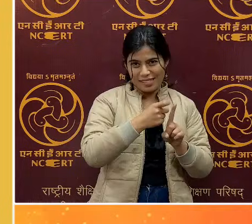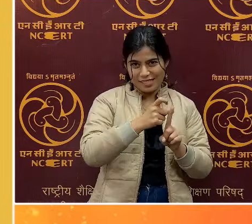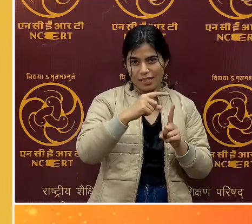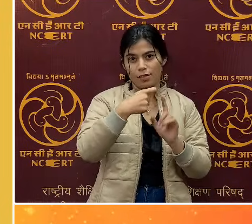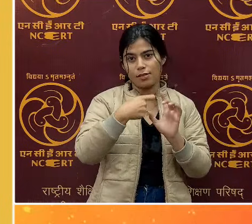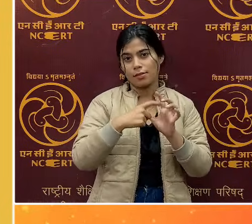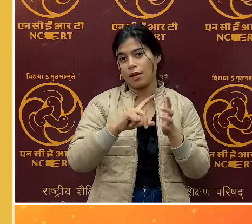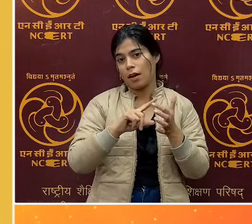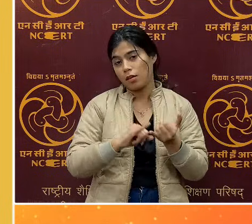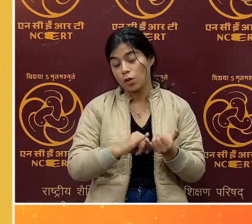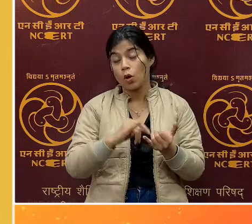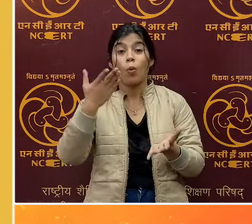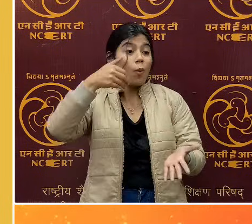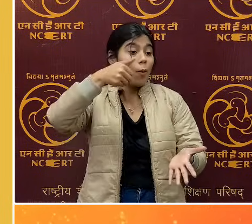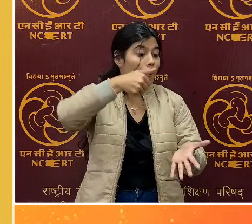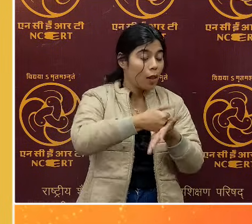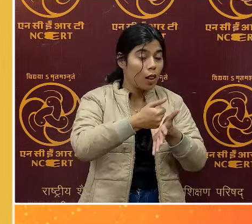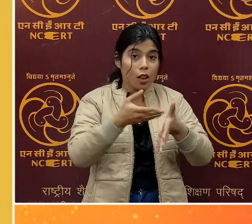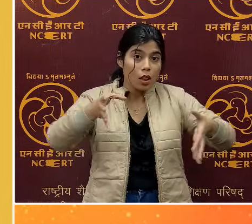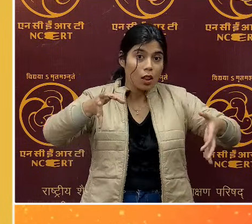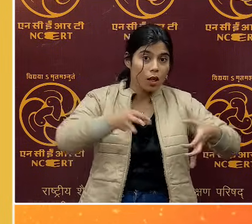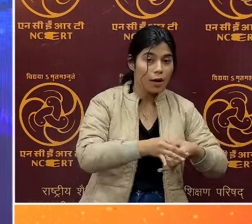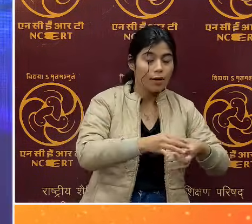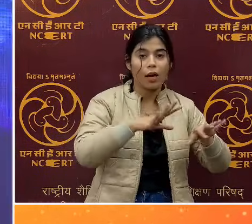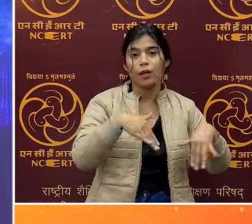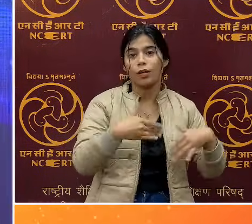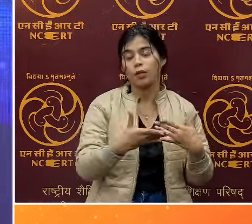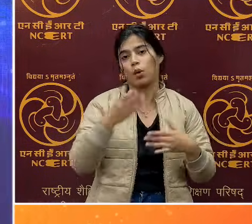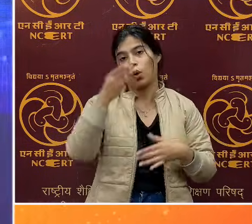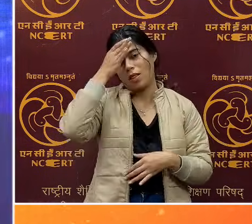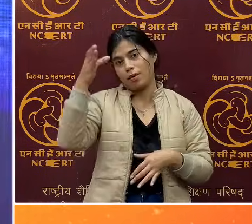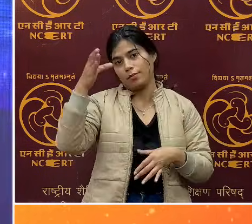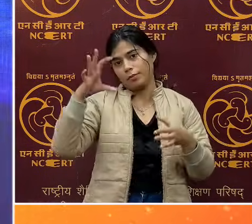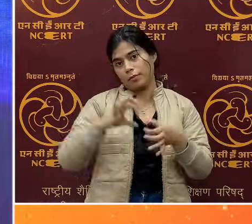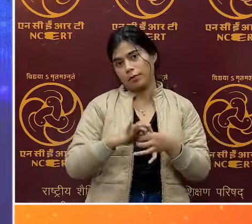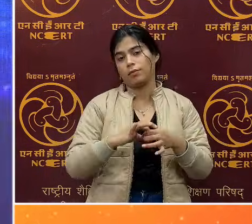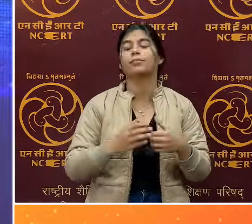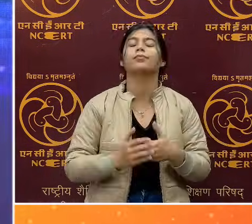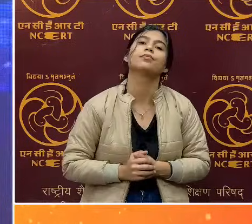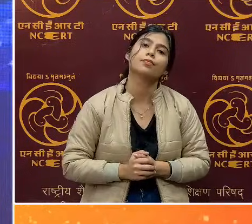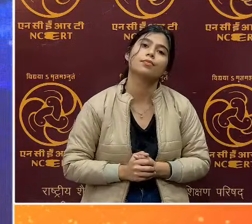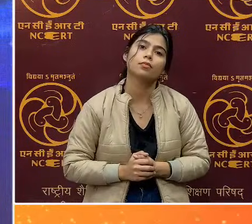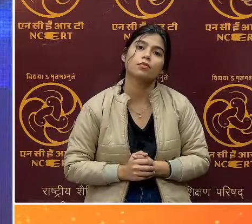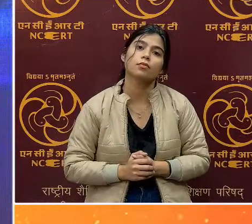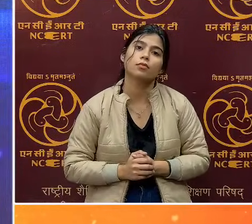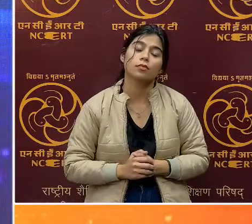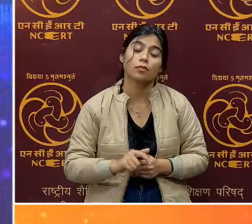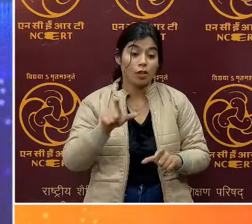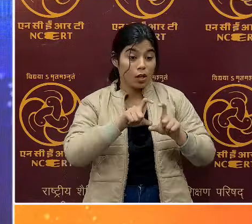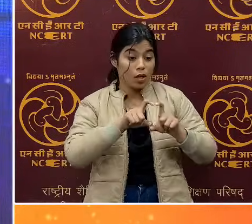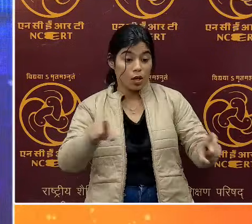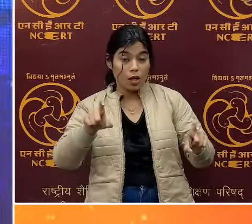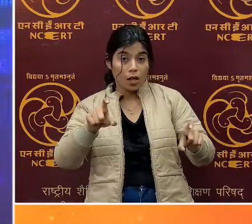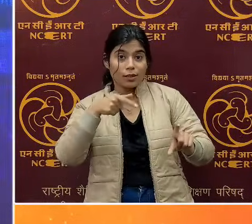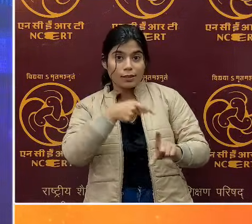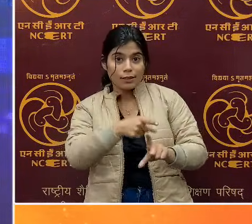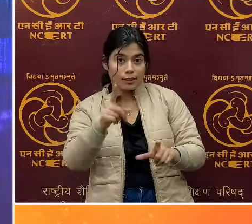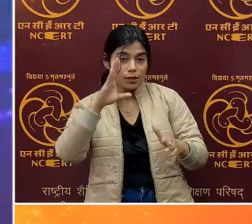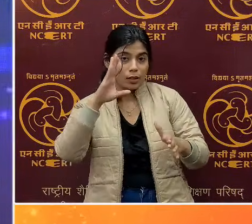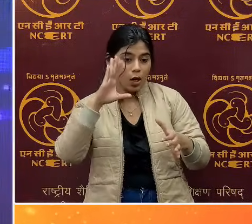based on the concepts. So Okay. children need to be understanding the concepts first, because it is a completely concept